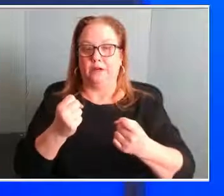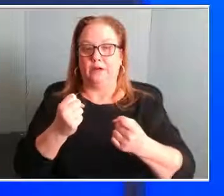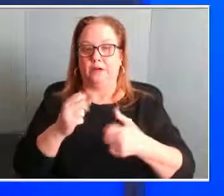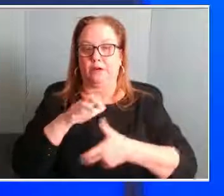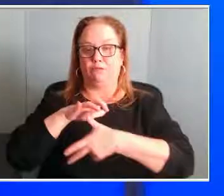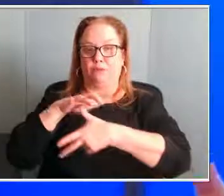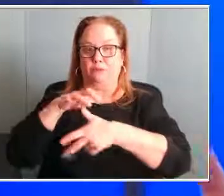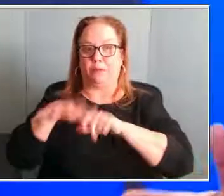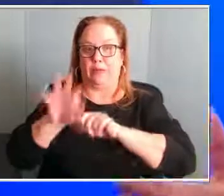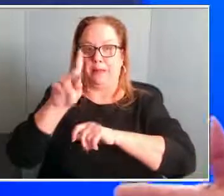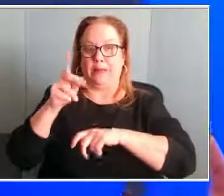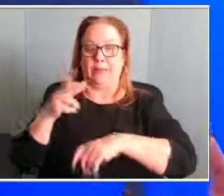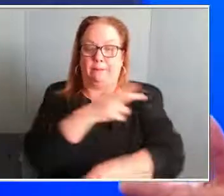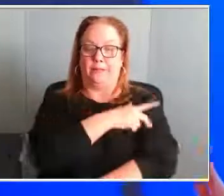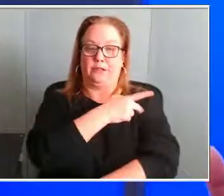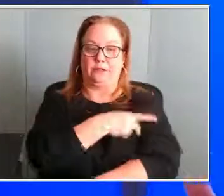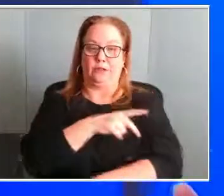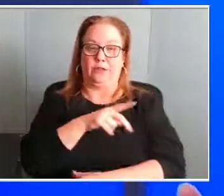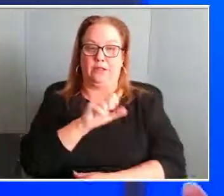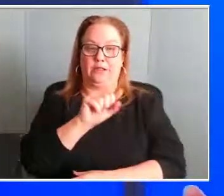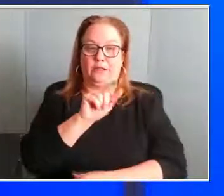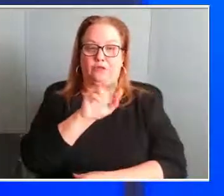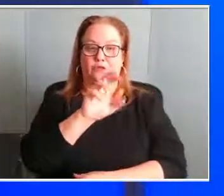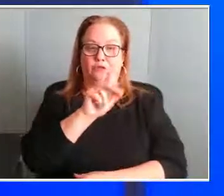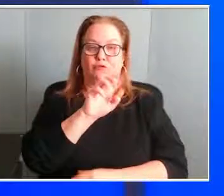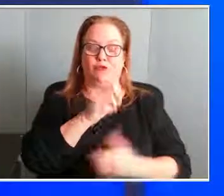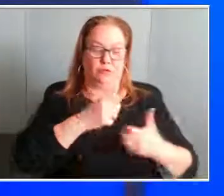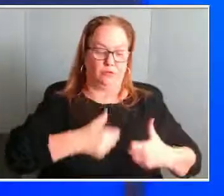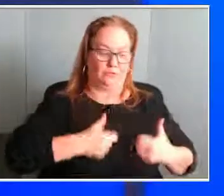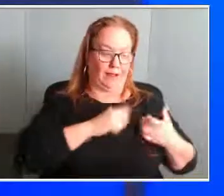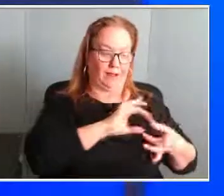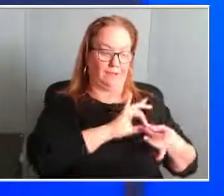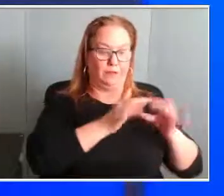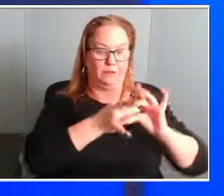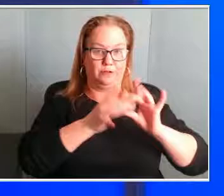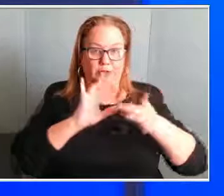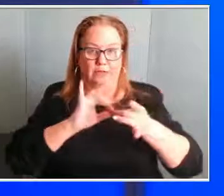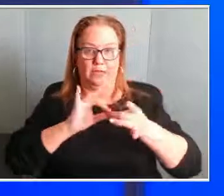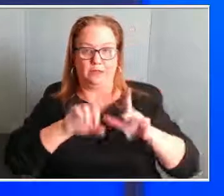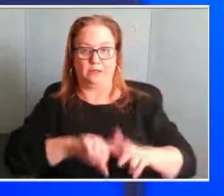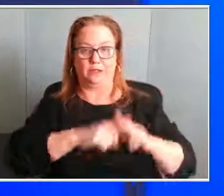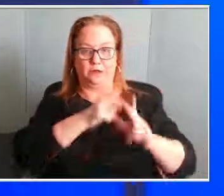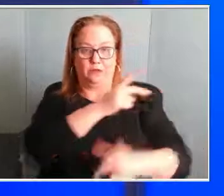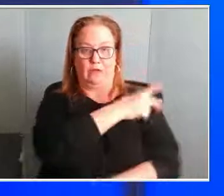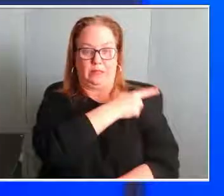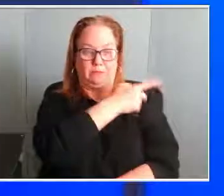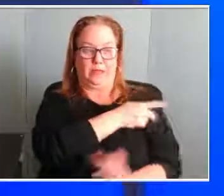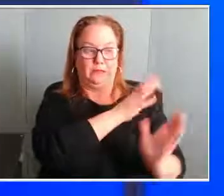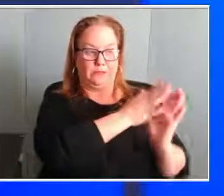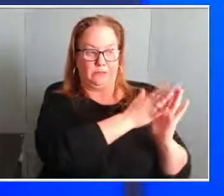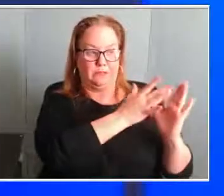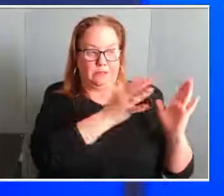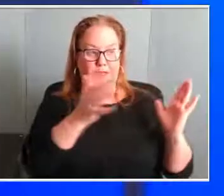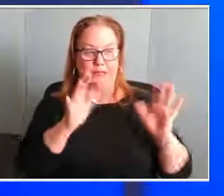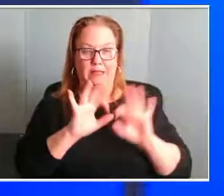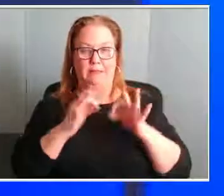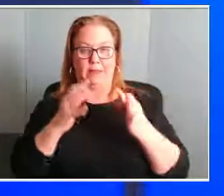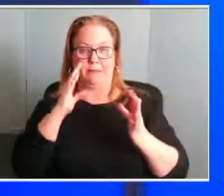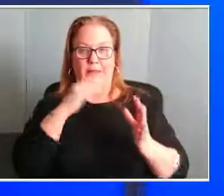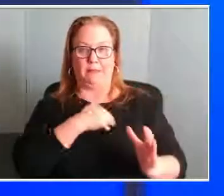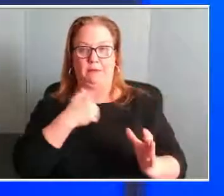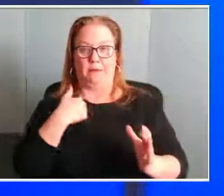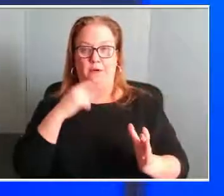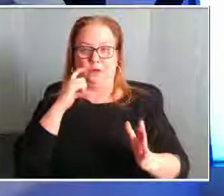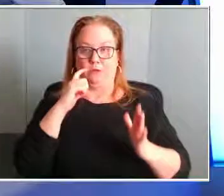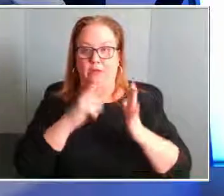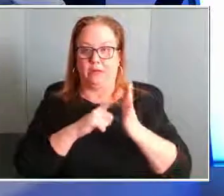patients. So that stroke chain of survival really starts, quite honestly, with patients and you know, family members recognizing stroke. In